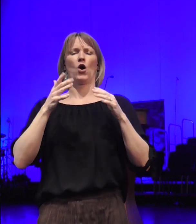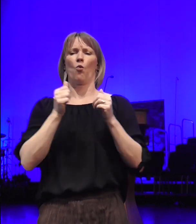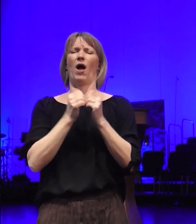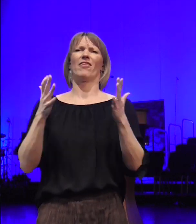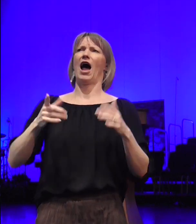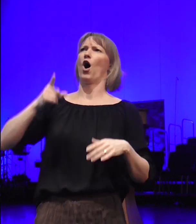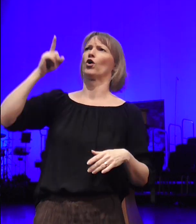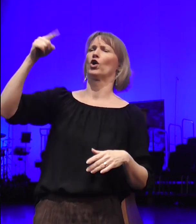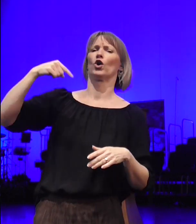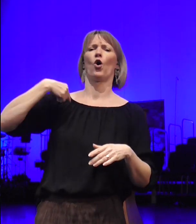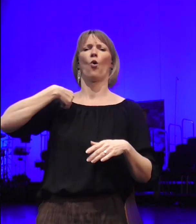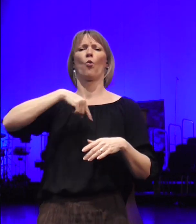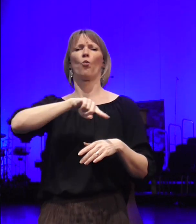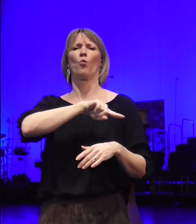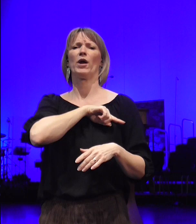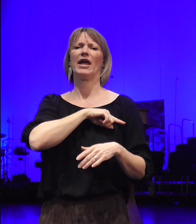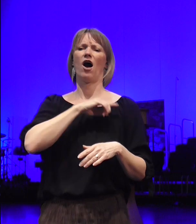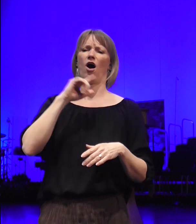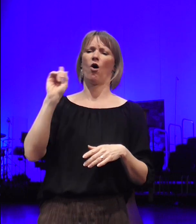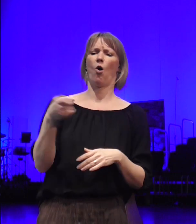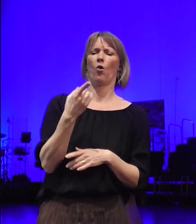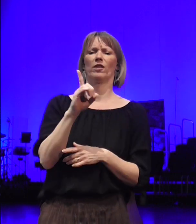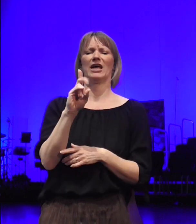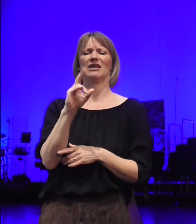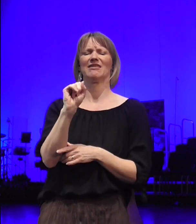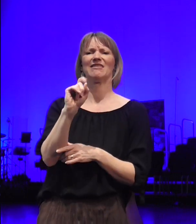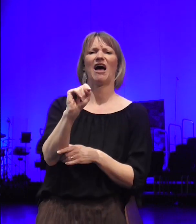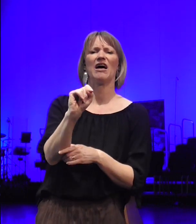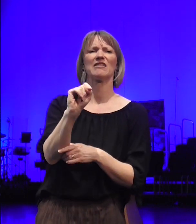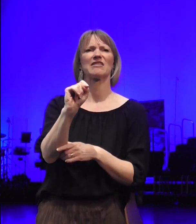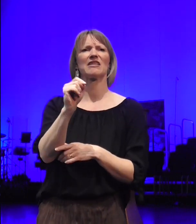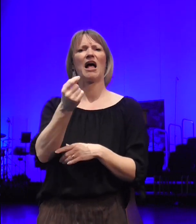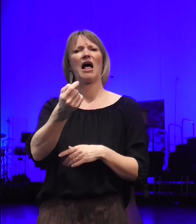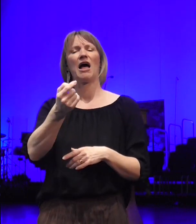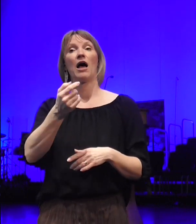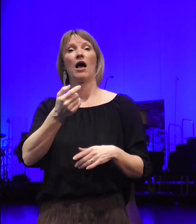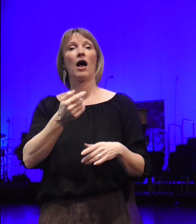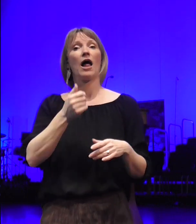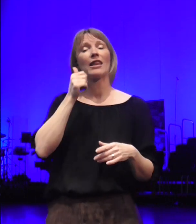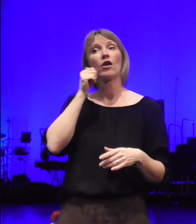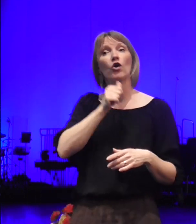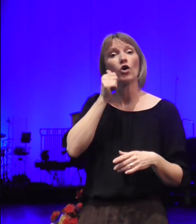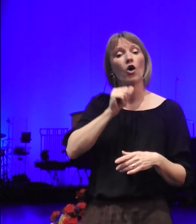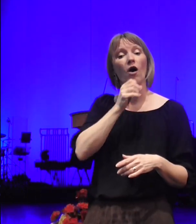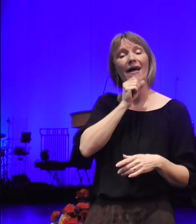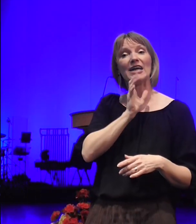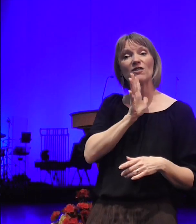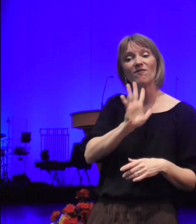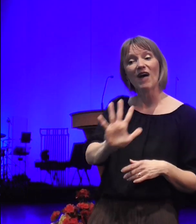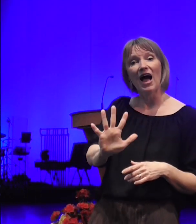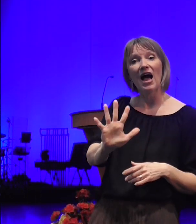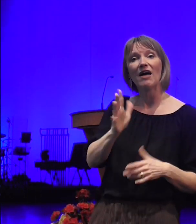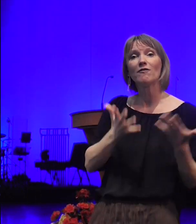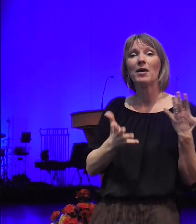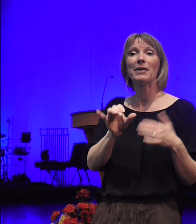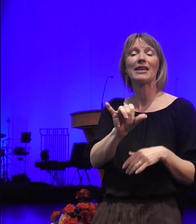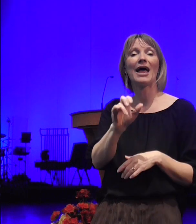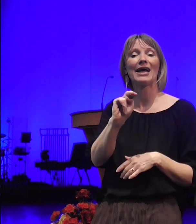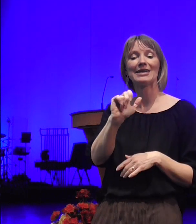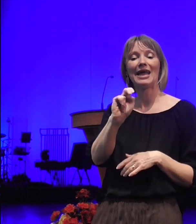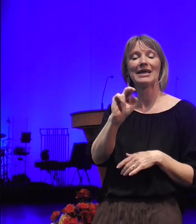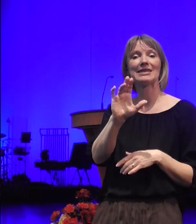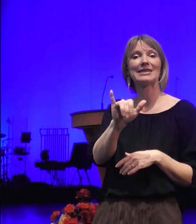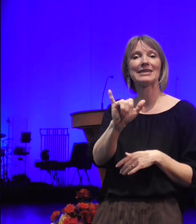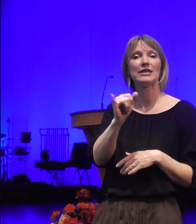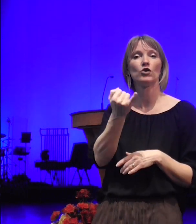"Without you, we are but dust." And a little 5-year-old girl, probably like our sweet little Nancy June